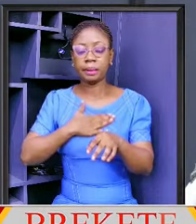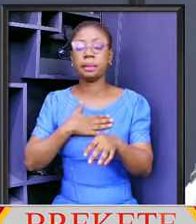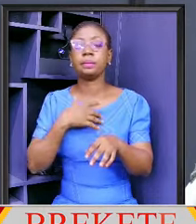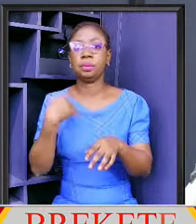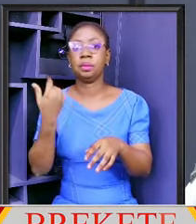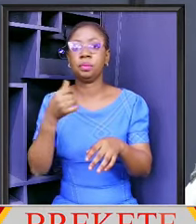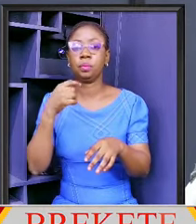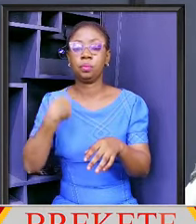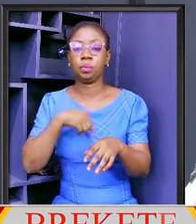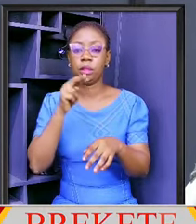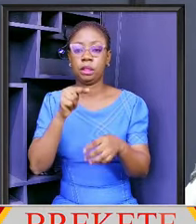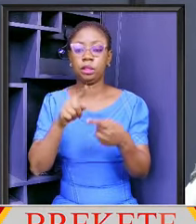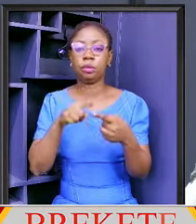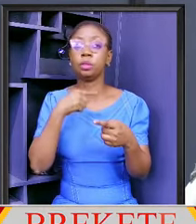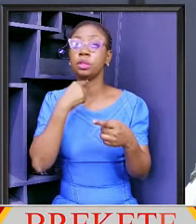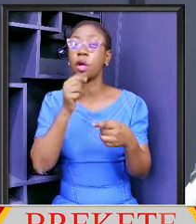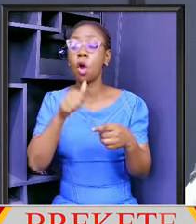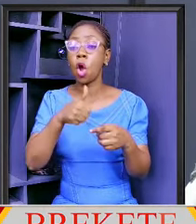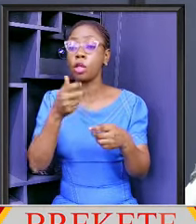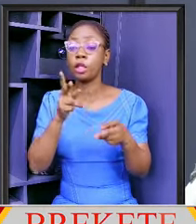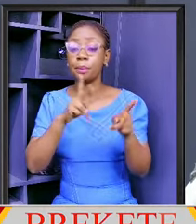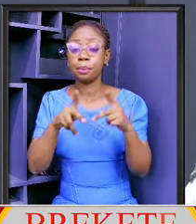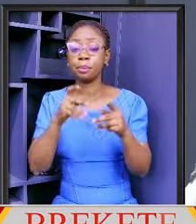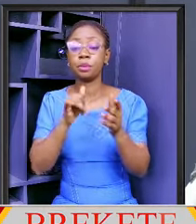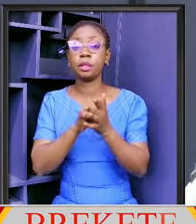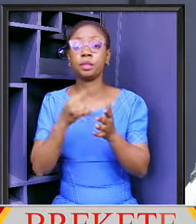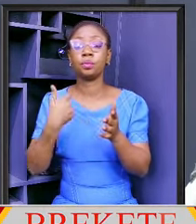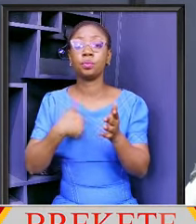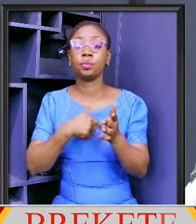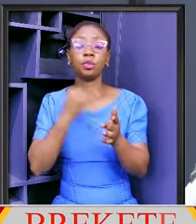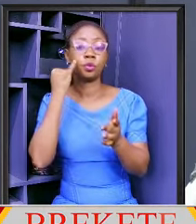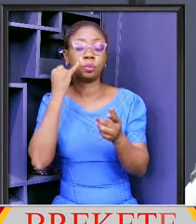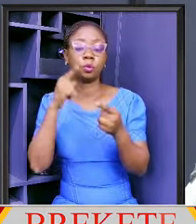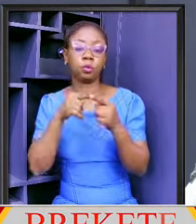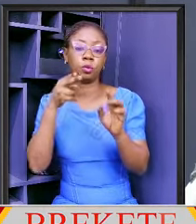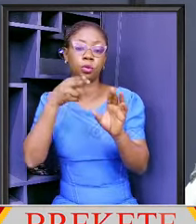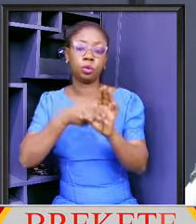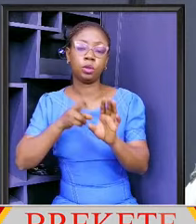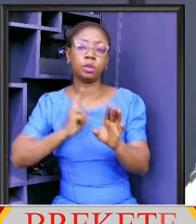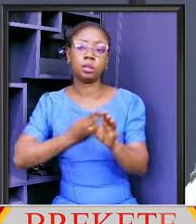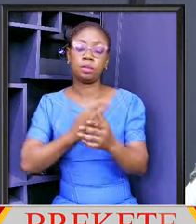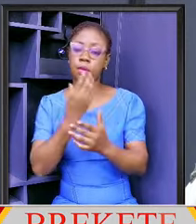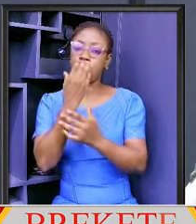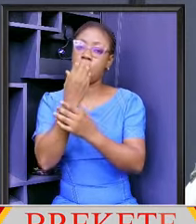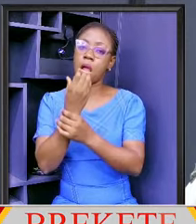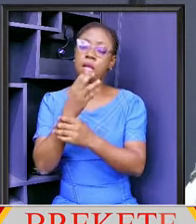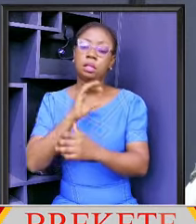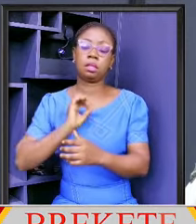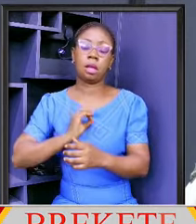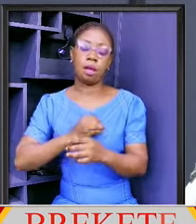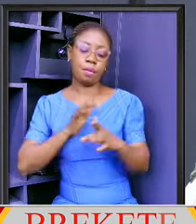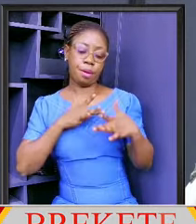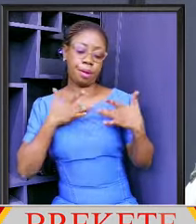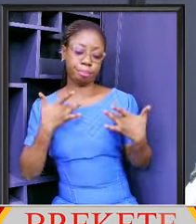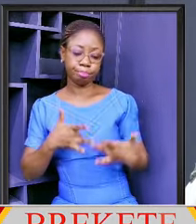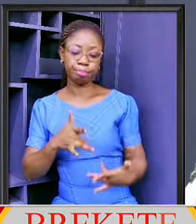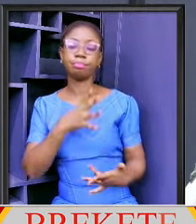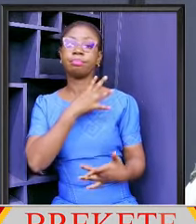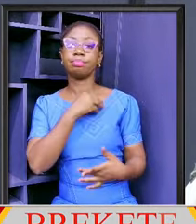say, we suppose join our hands, our hearts, and our heads together, make we move Nigeria